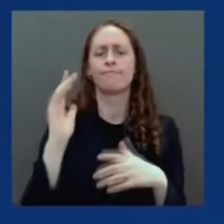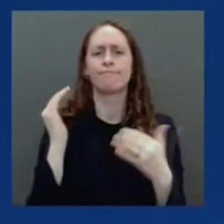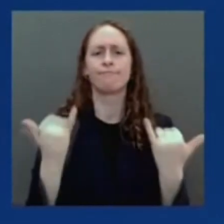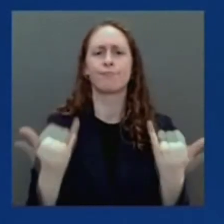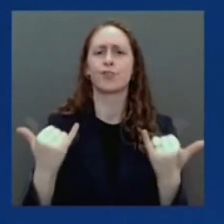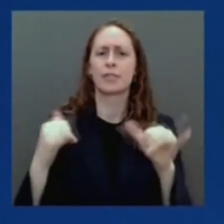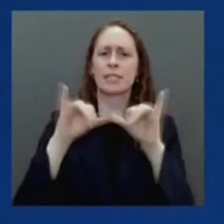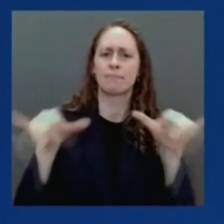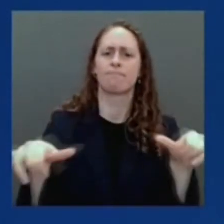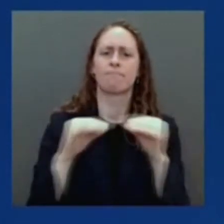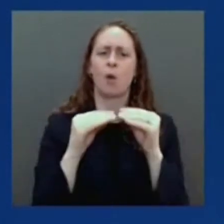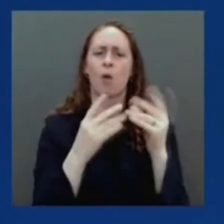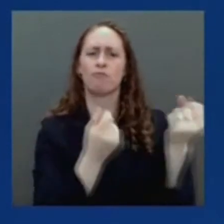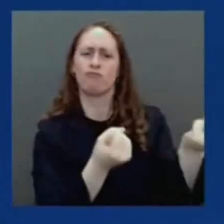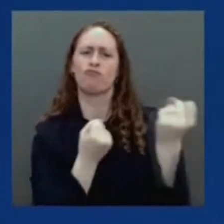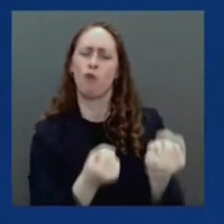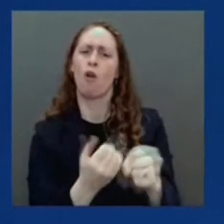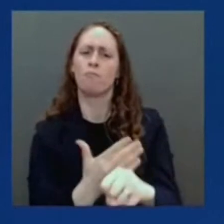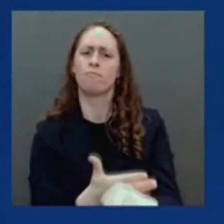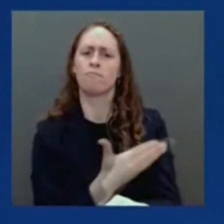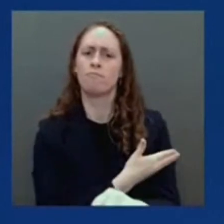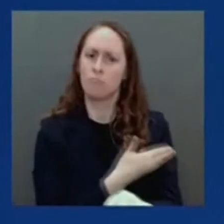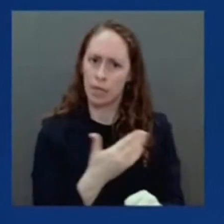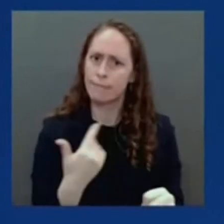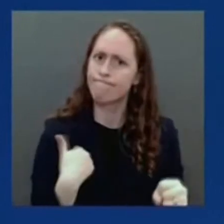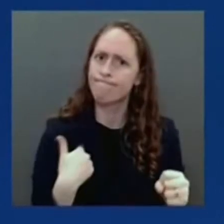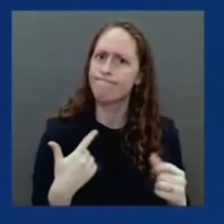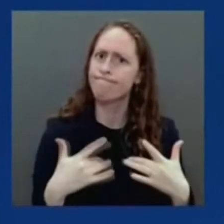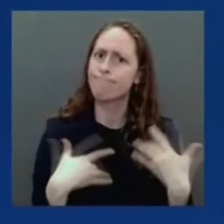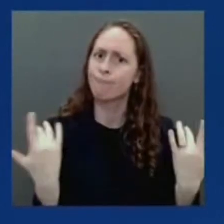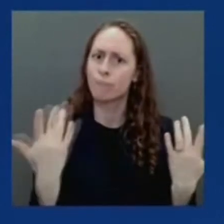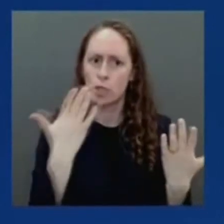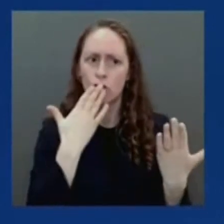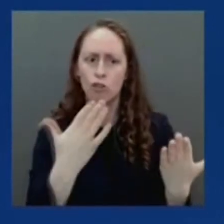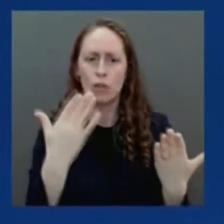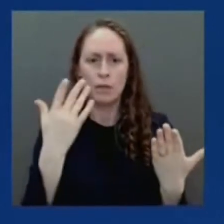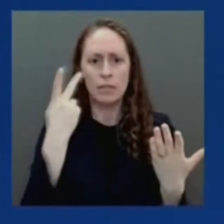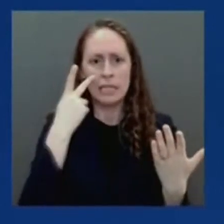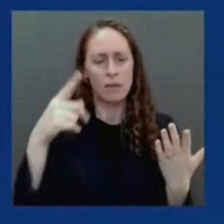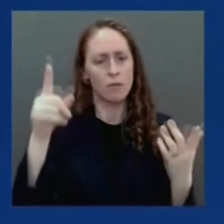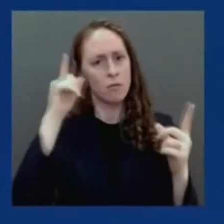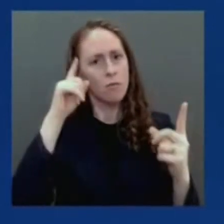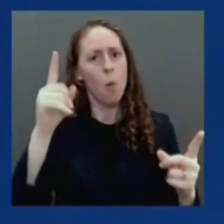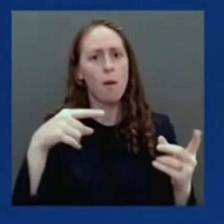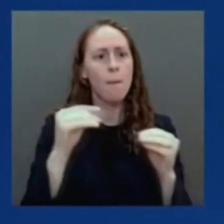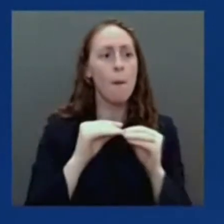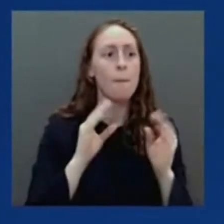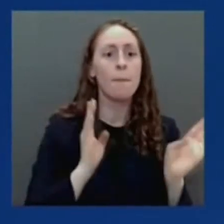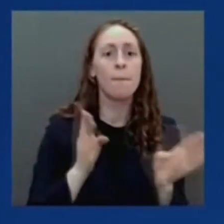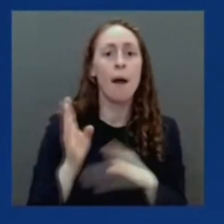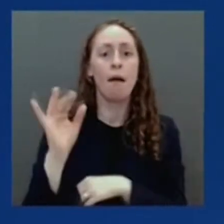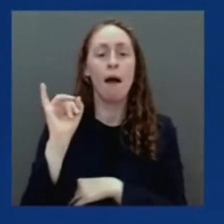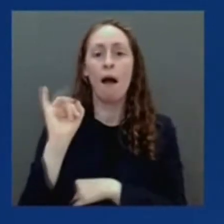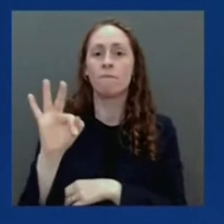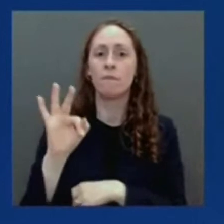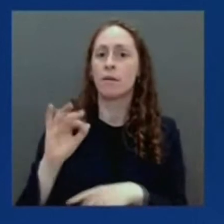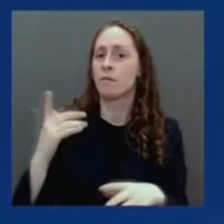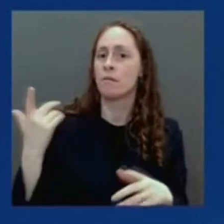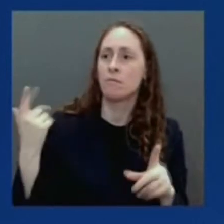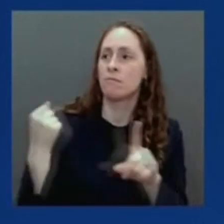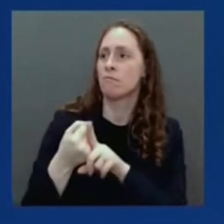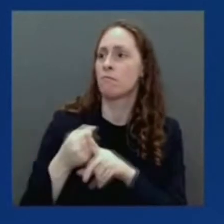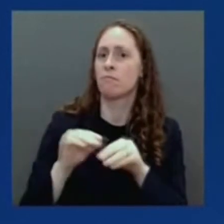prepared for outbreaks in the future, like COVID. Right now, as we've been talking about, our focus